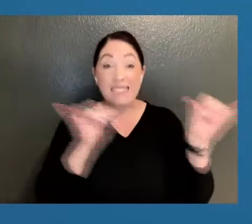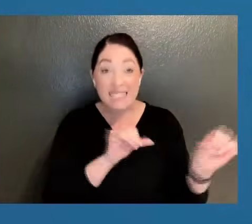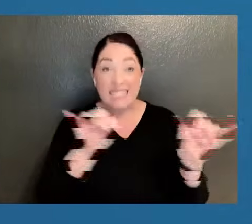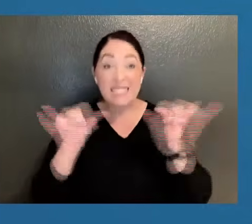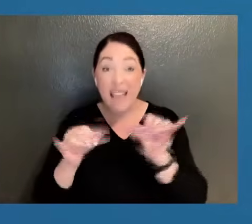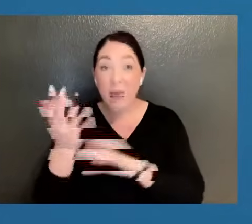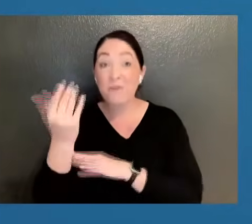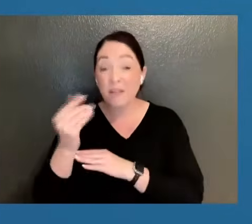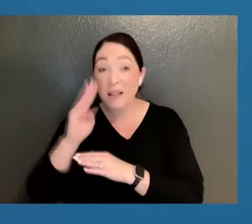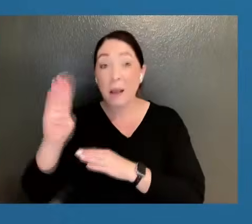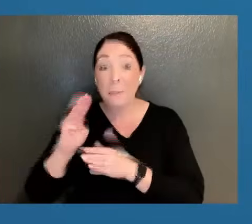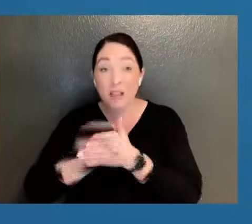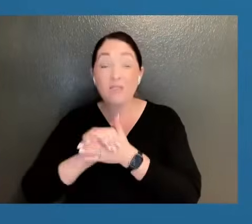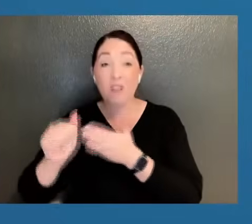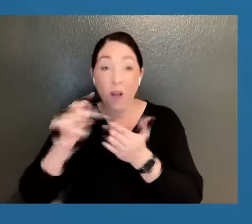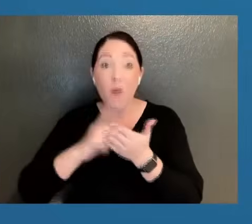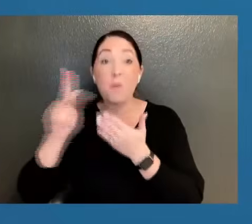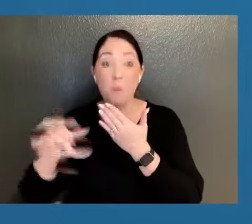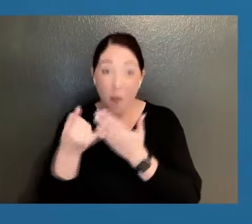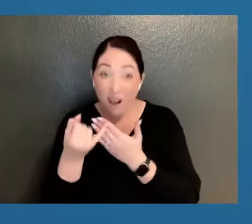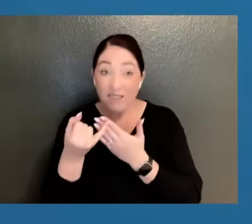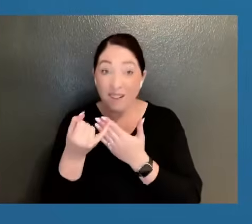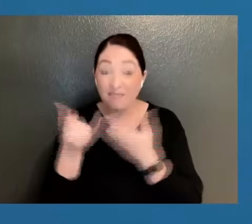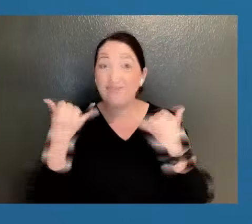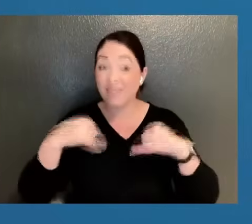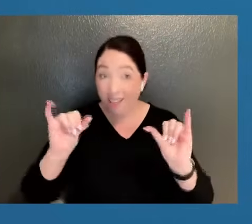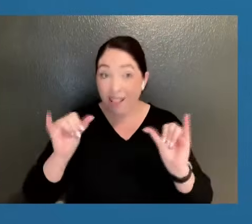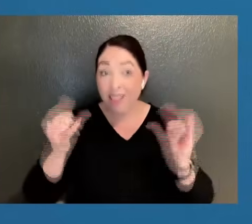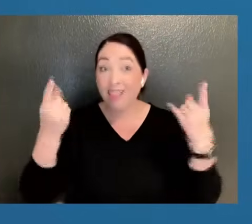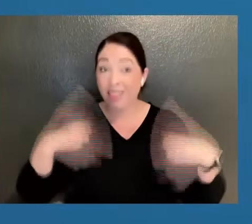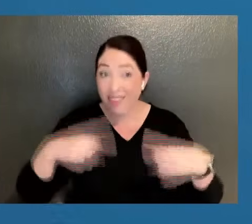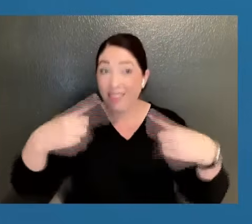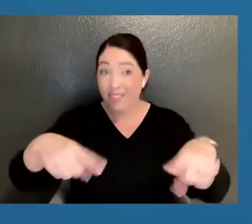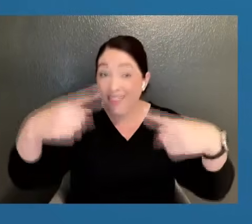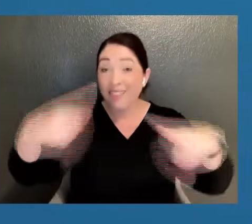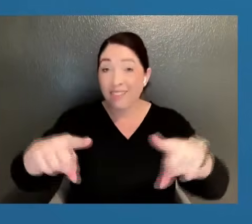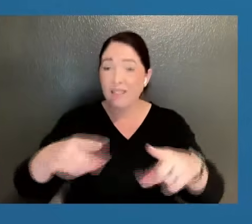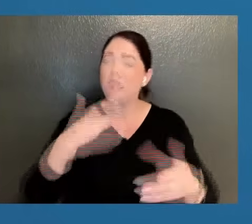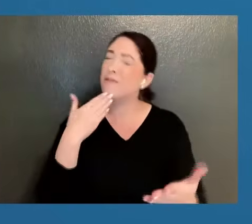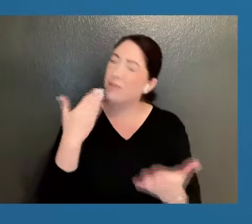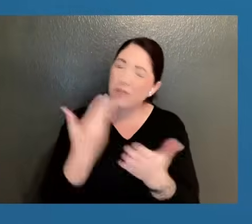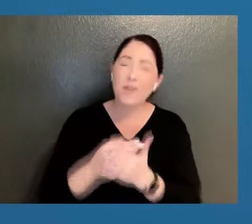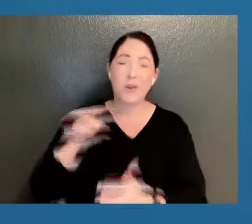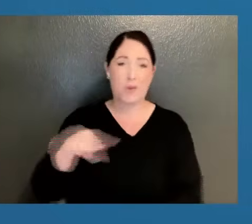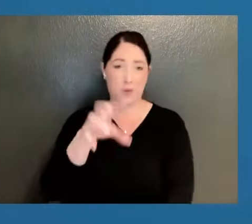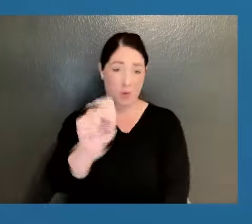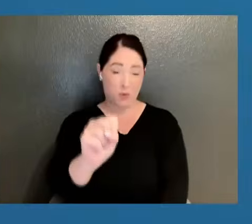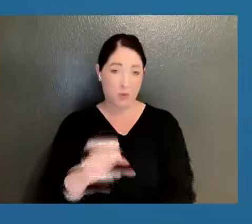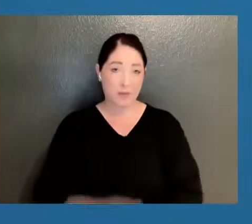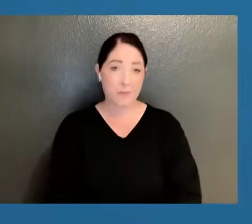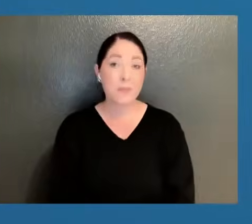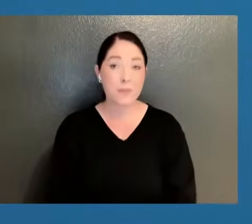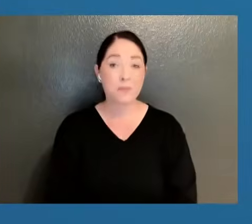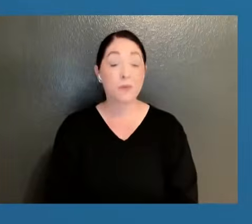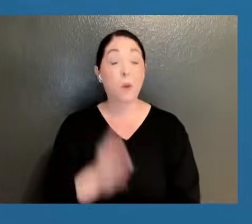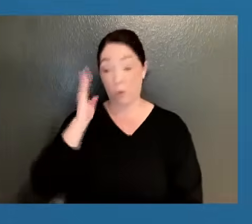billion worth of projects. That is good news. That is good news. And so we're going to continue.